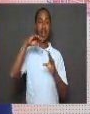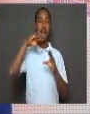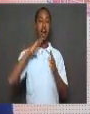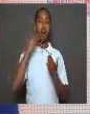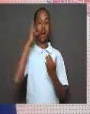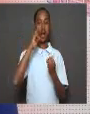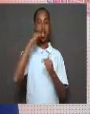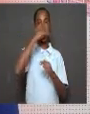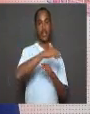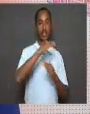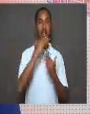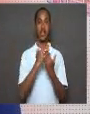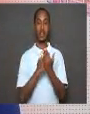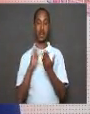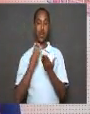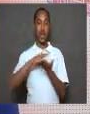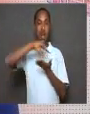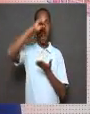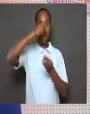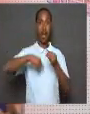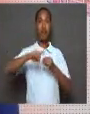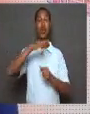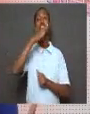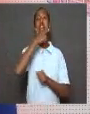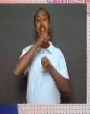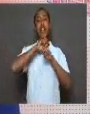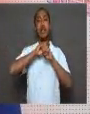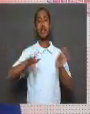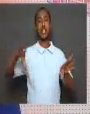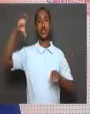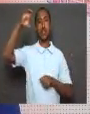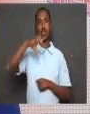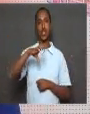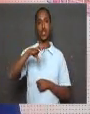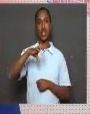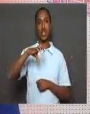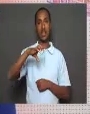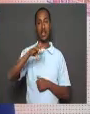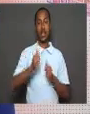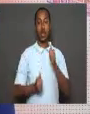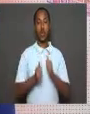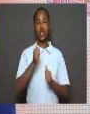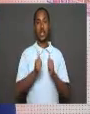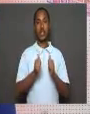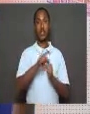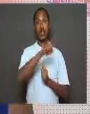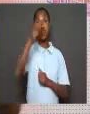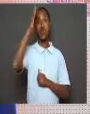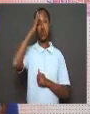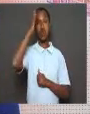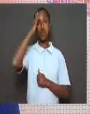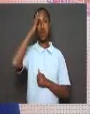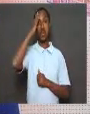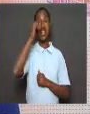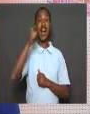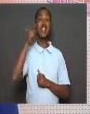lesson, we will learn about London dispersion forces, which, as you know, is the